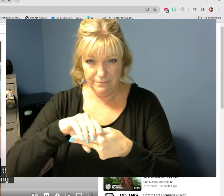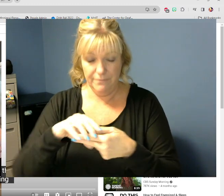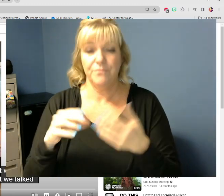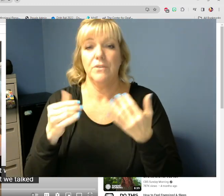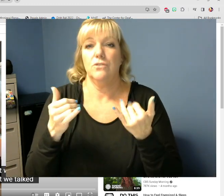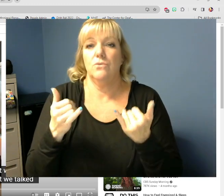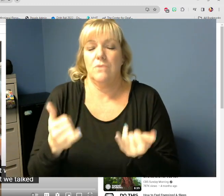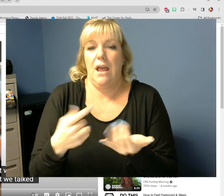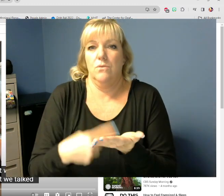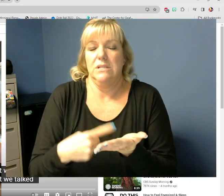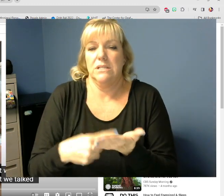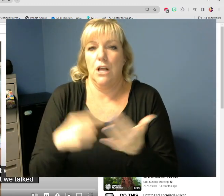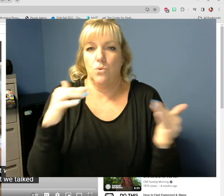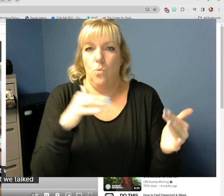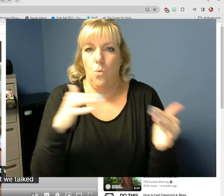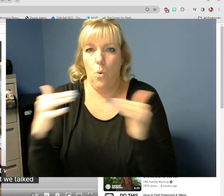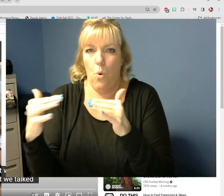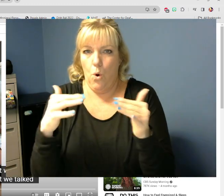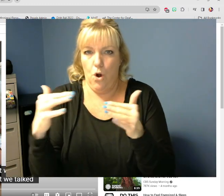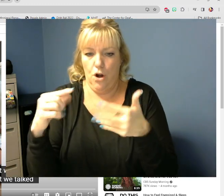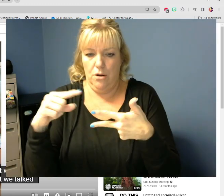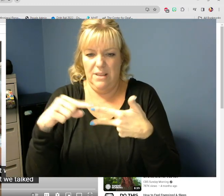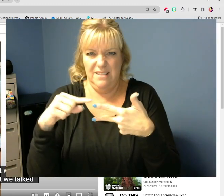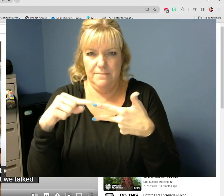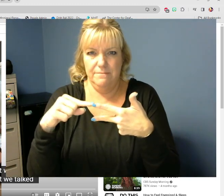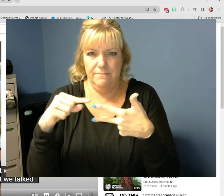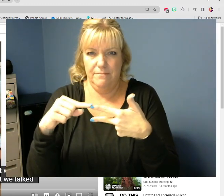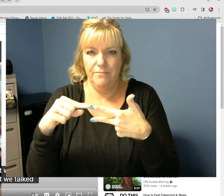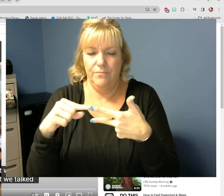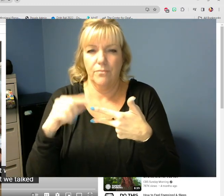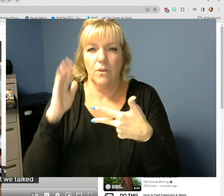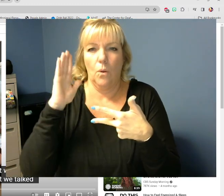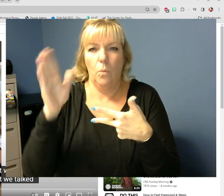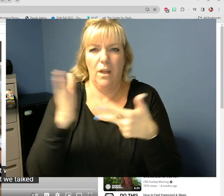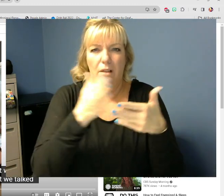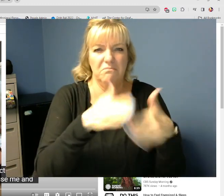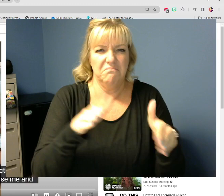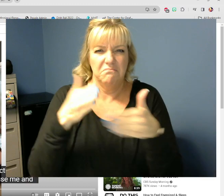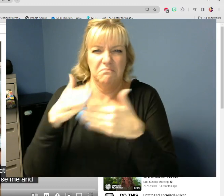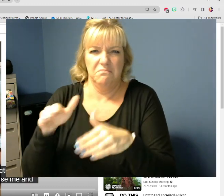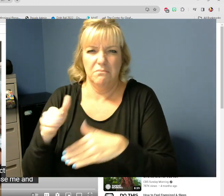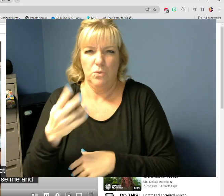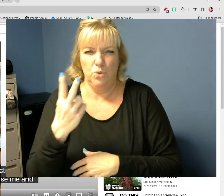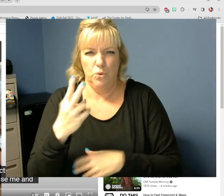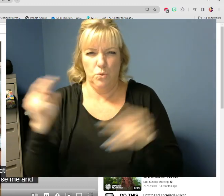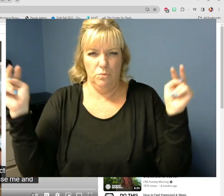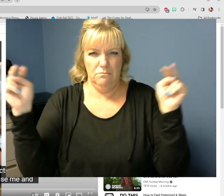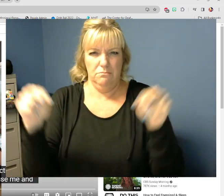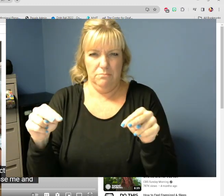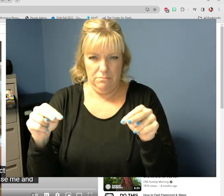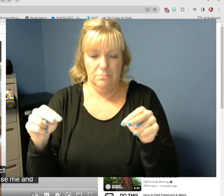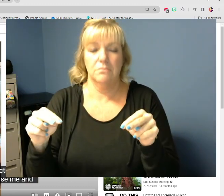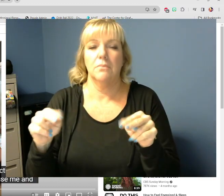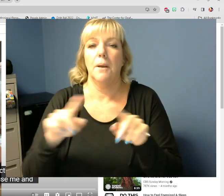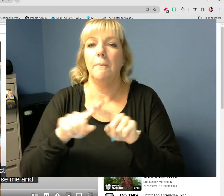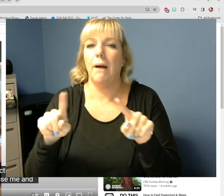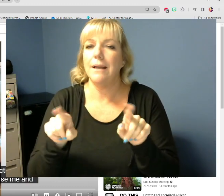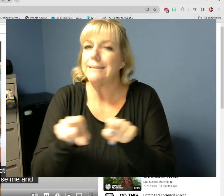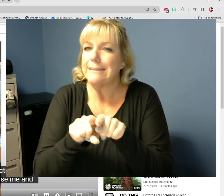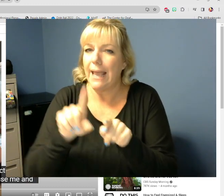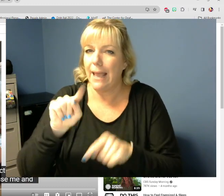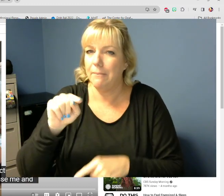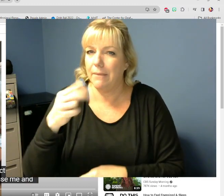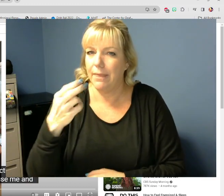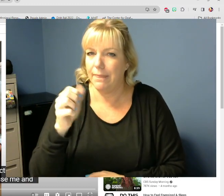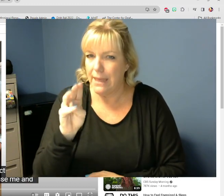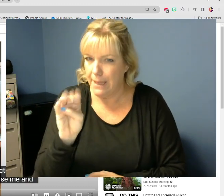during. And we're going to look at it 2 different ways, but we're going to continue those themes that we talked about in the last lecture, the contradictions of liberty